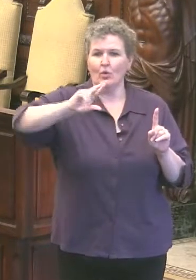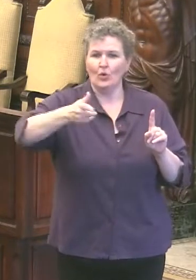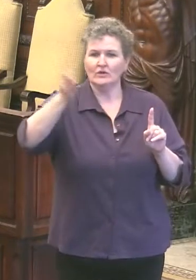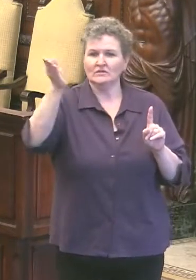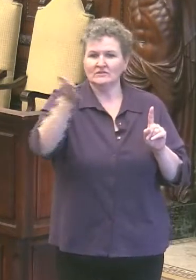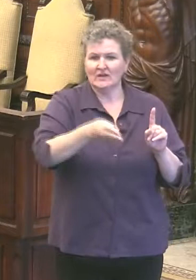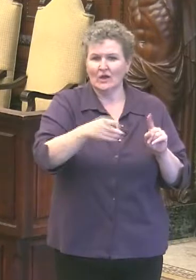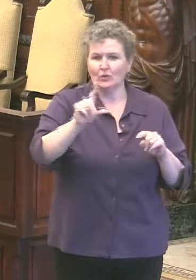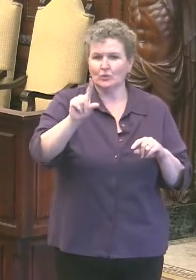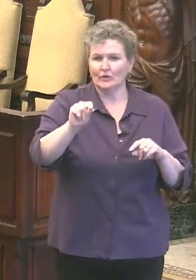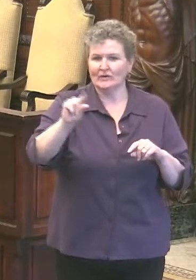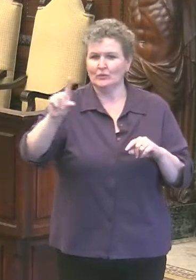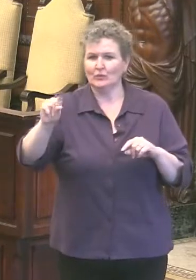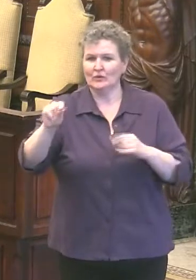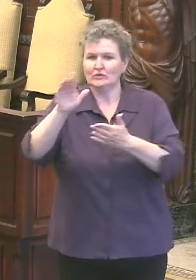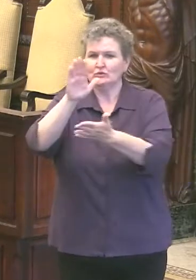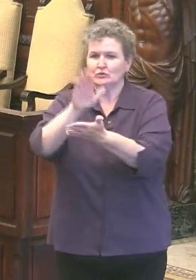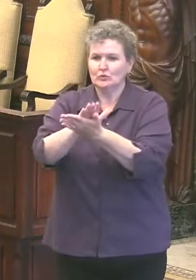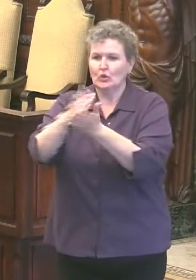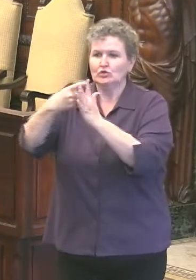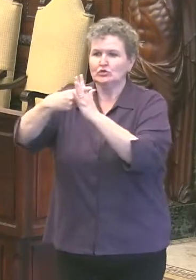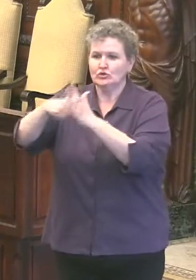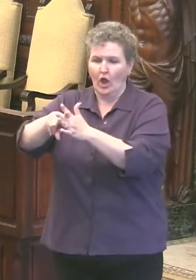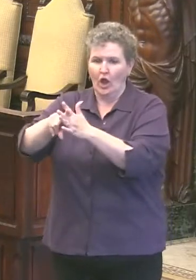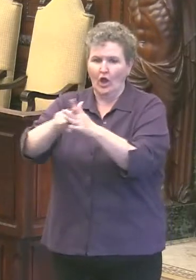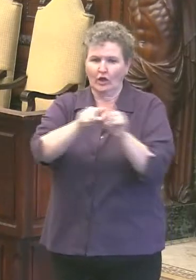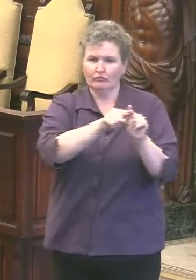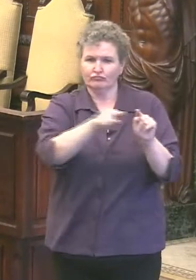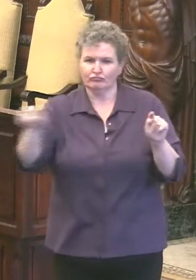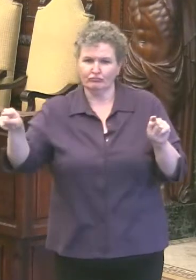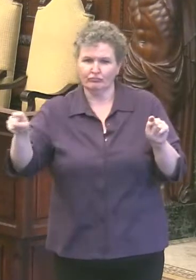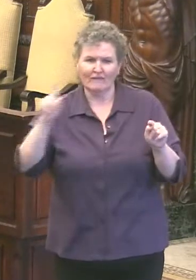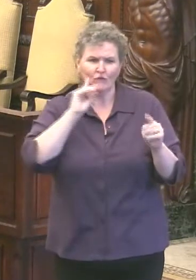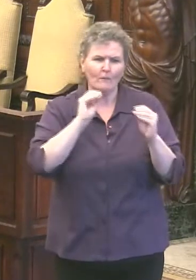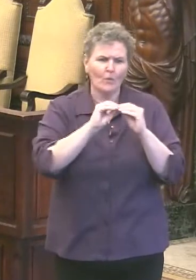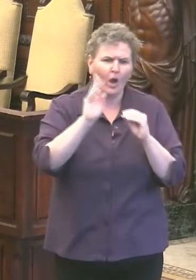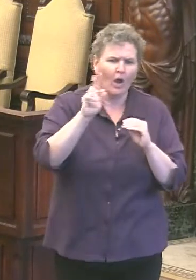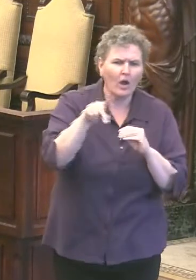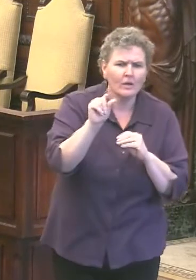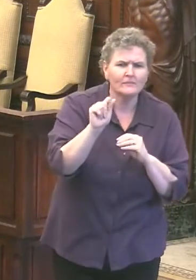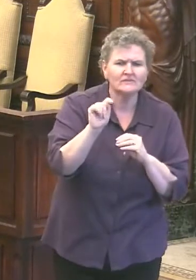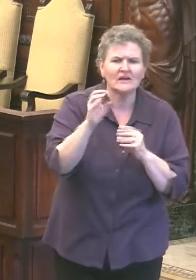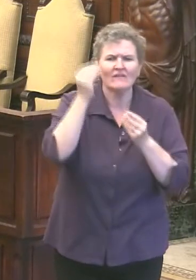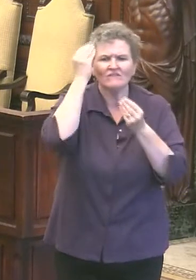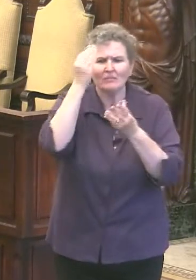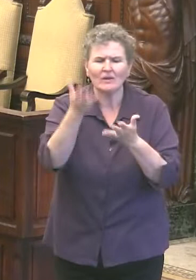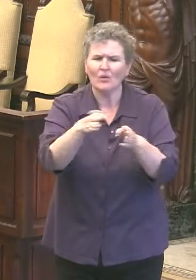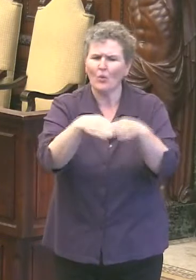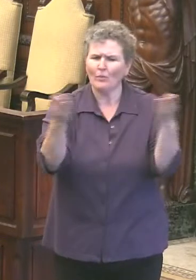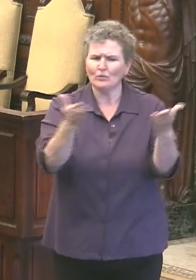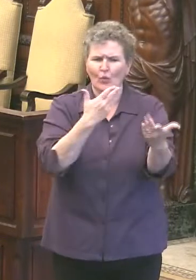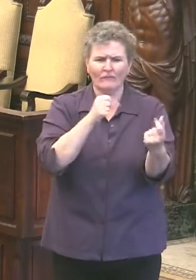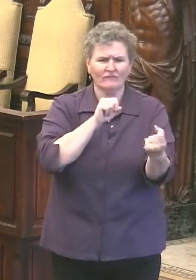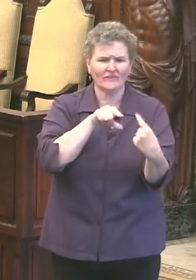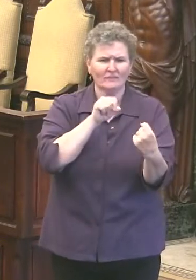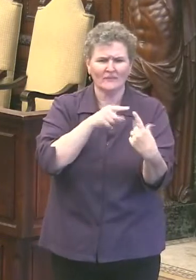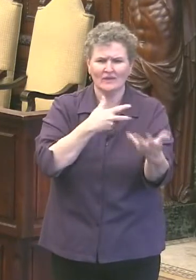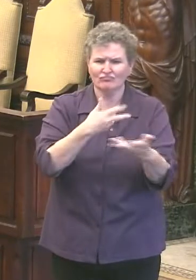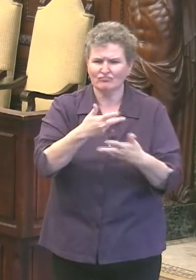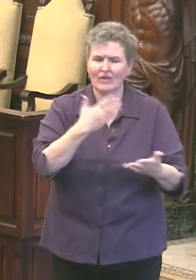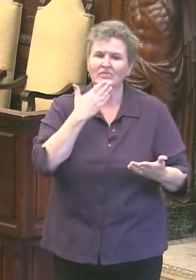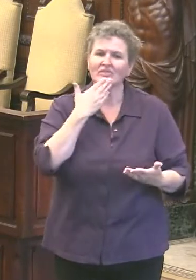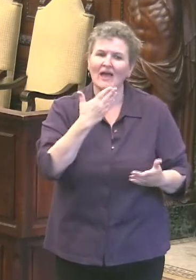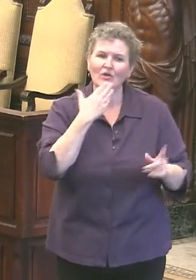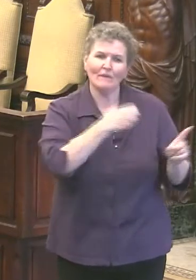www.philasd.org/2020schoolstart for updates and an opportunity to provide feedback. I want to thank the mayor and his team once again for providing us